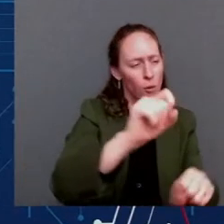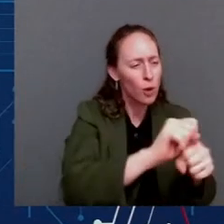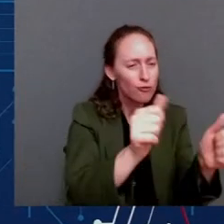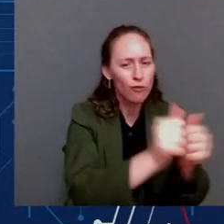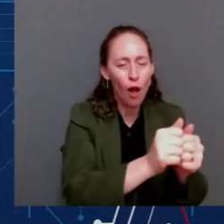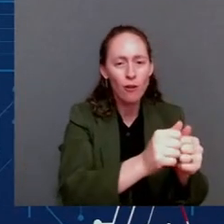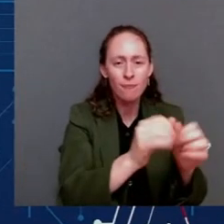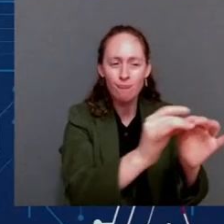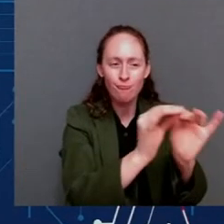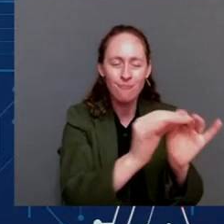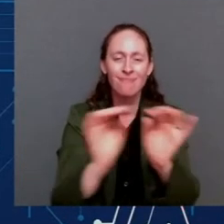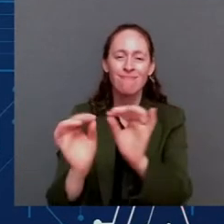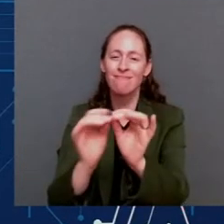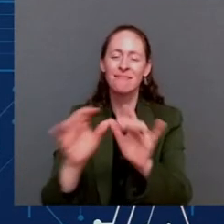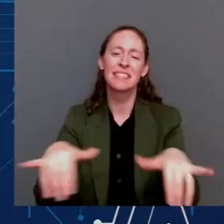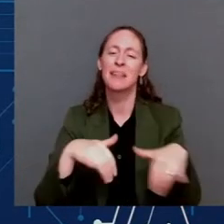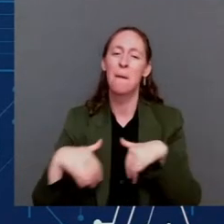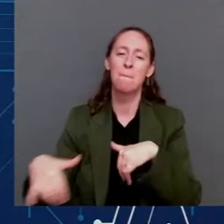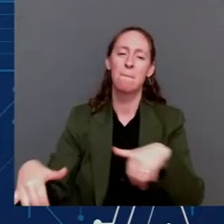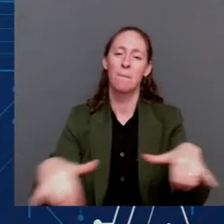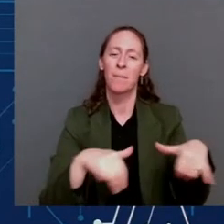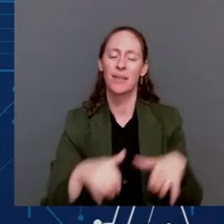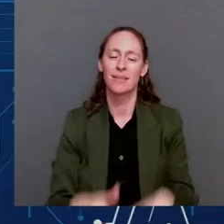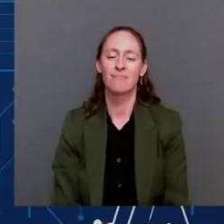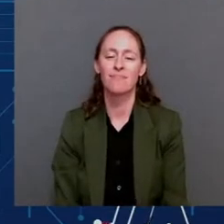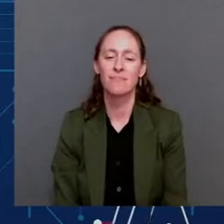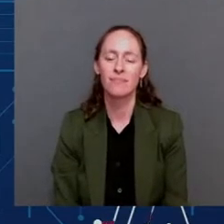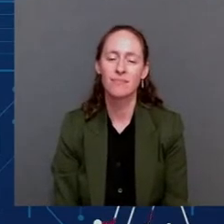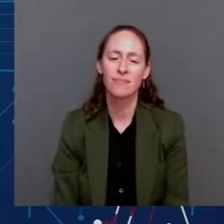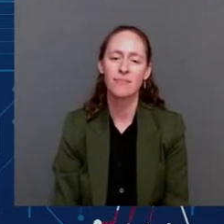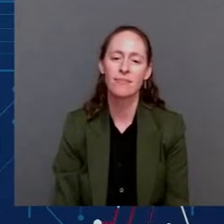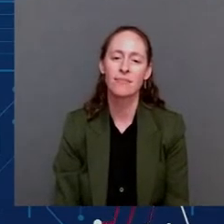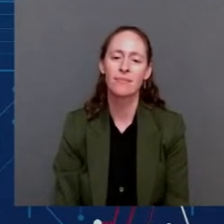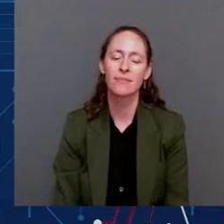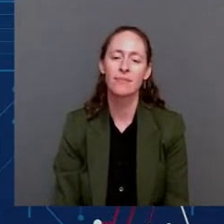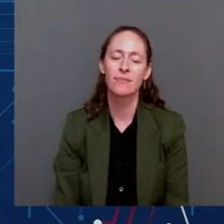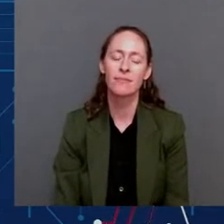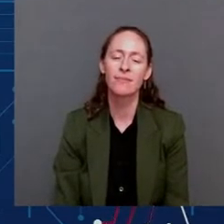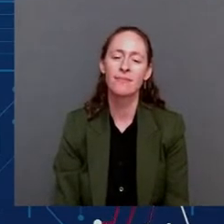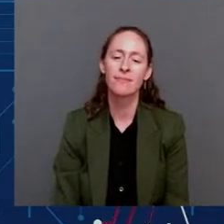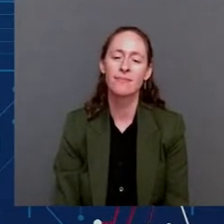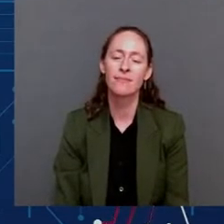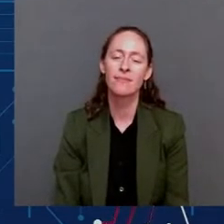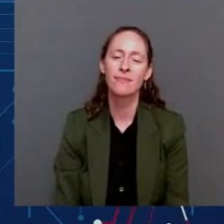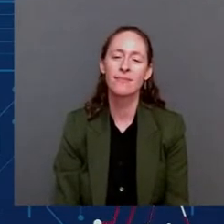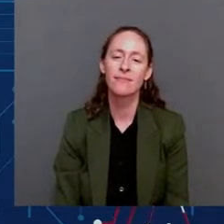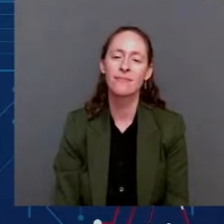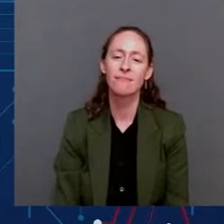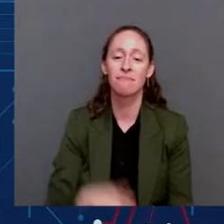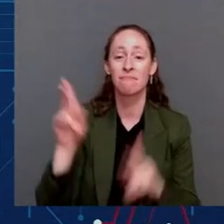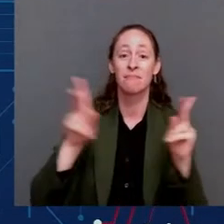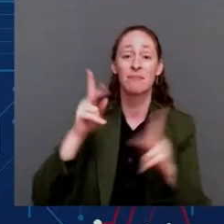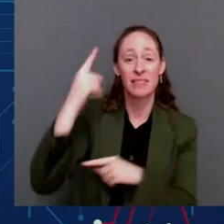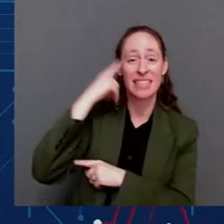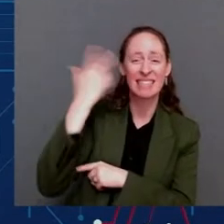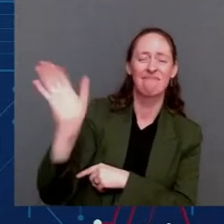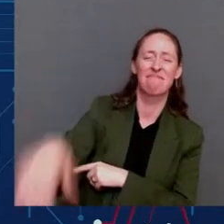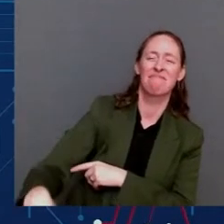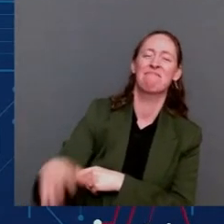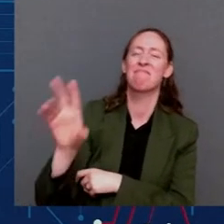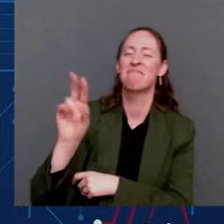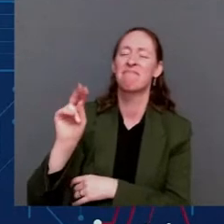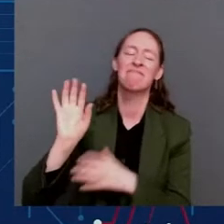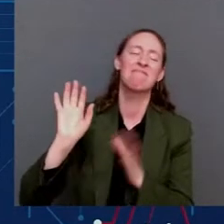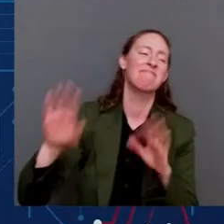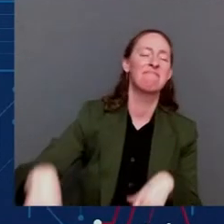done. There's nothing, and I mean it sincerely, there's nothing beyond the capacity of the United States to get done,